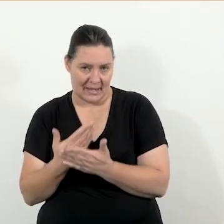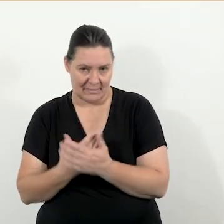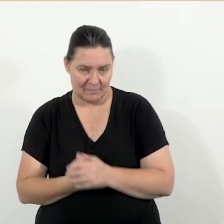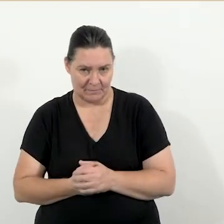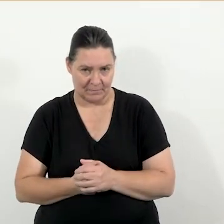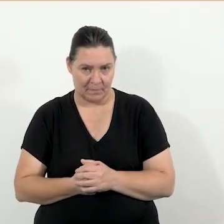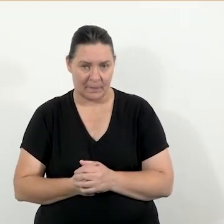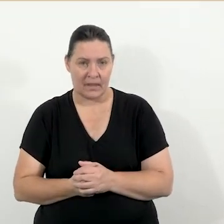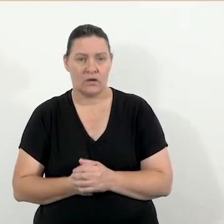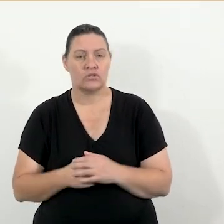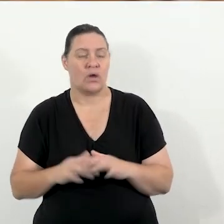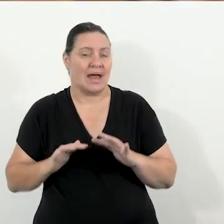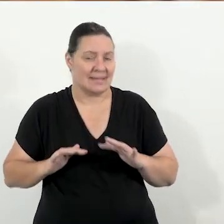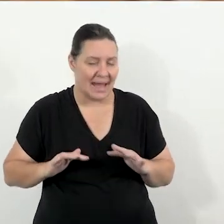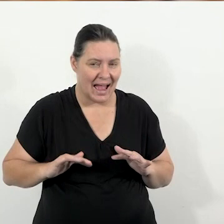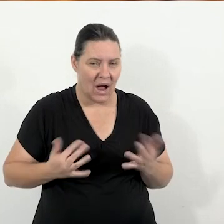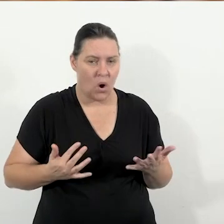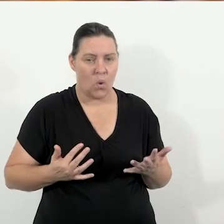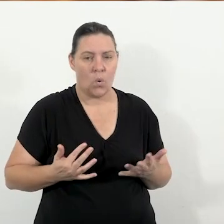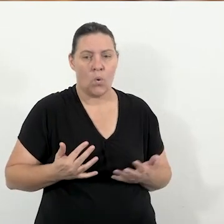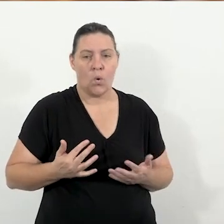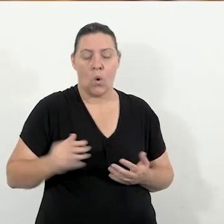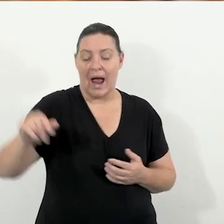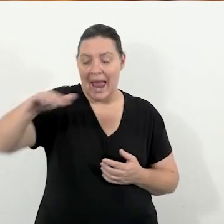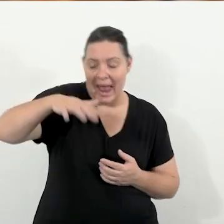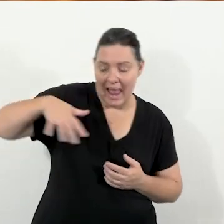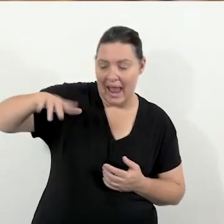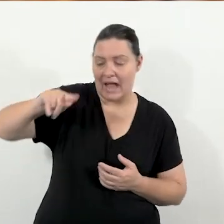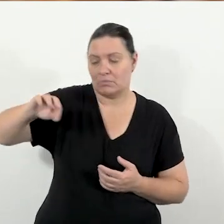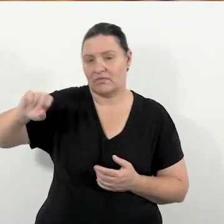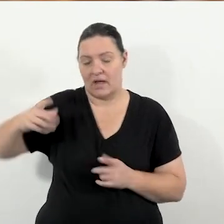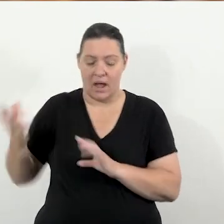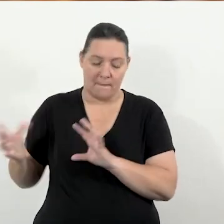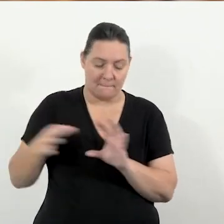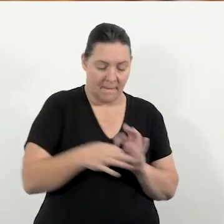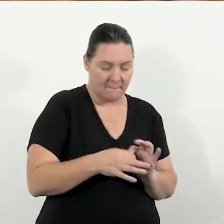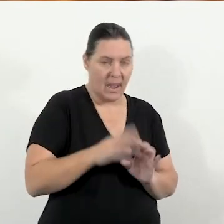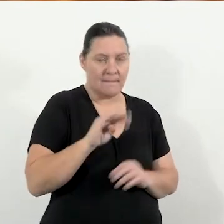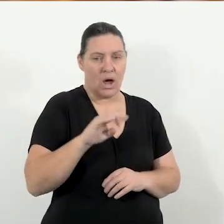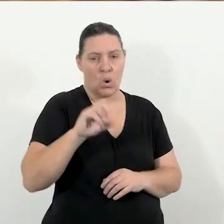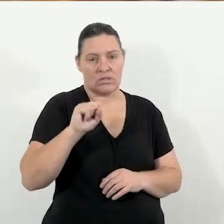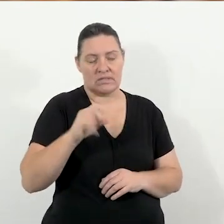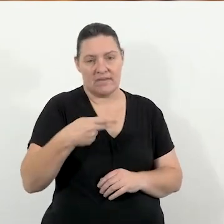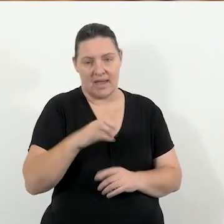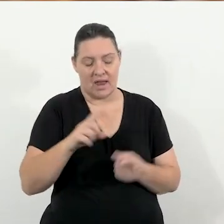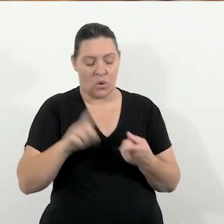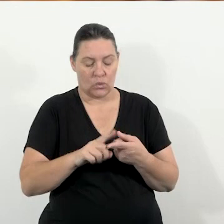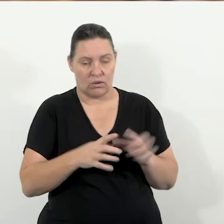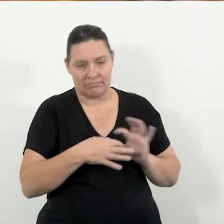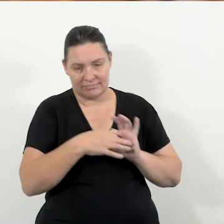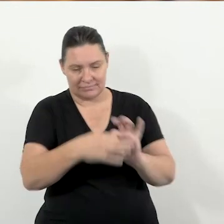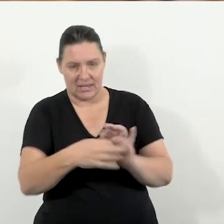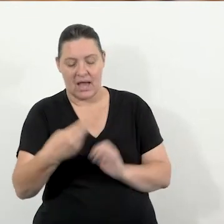photosynthesis to occur. So that is how the atmosphere is going to interact with the biosphere, and it is also going